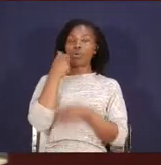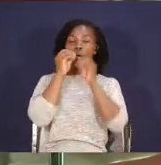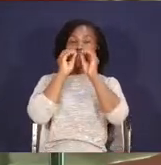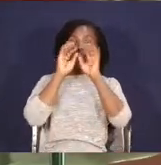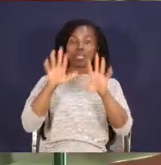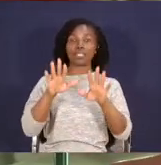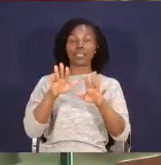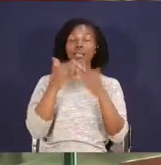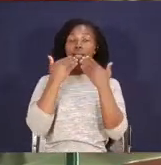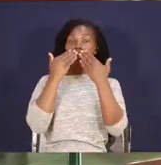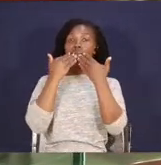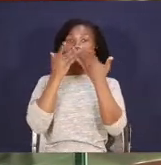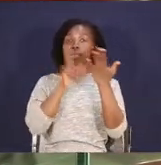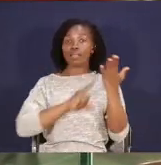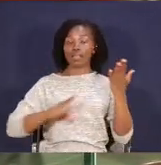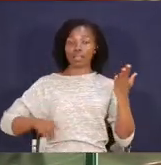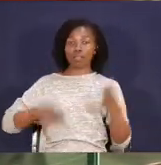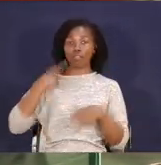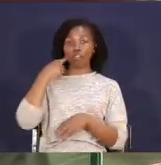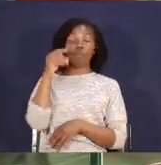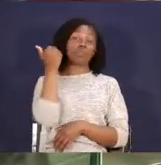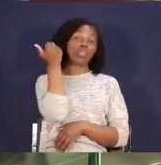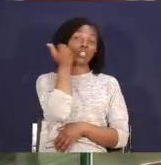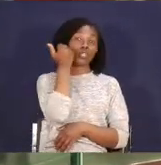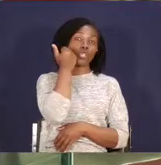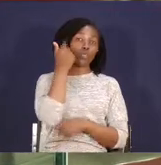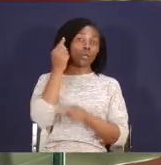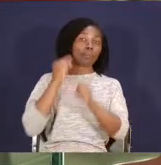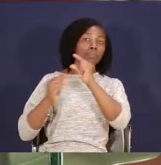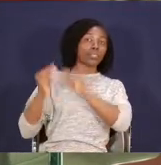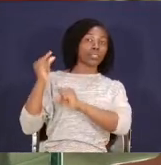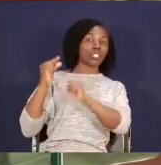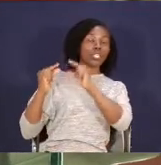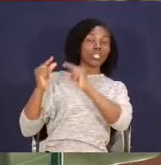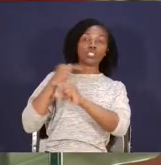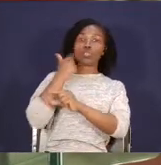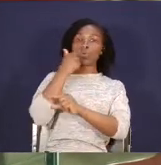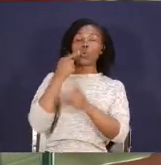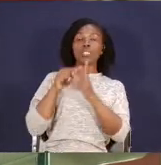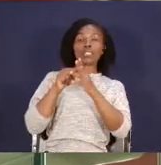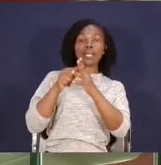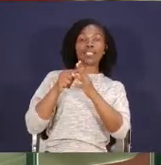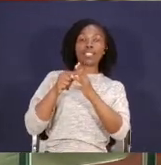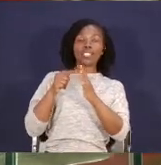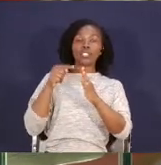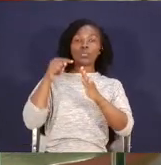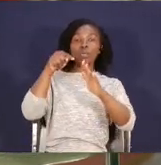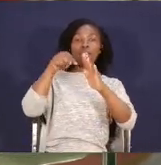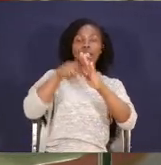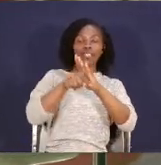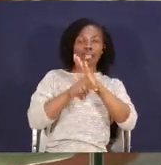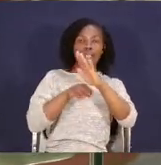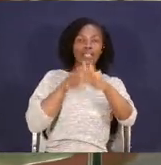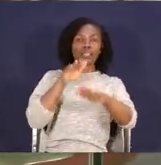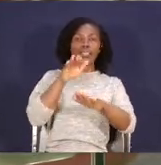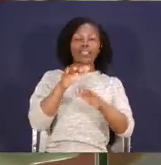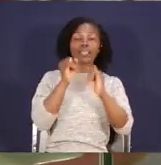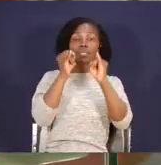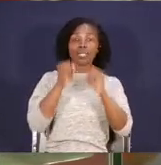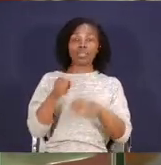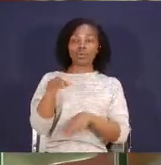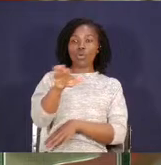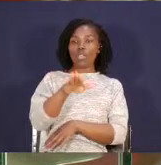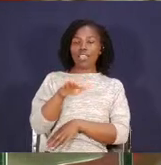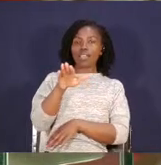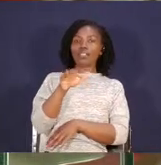God for the courage of this Joshua generation who are beginning to step out into new areas and new territories, and they are